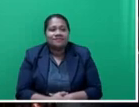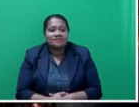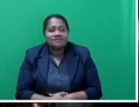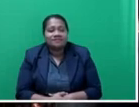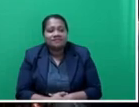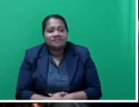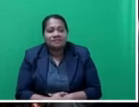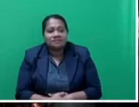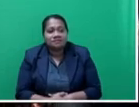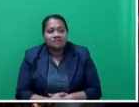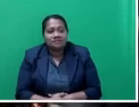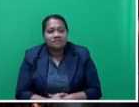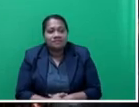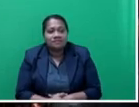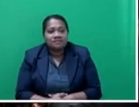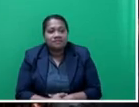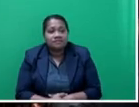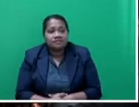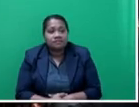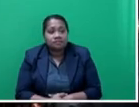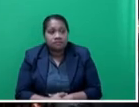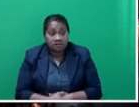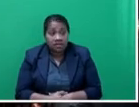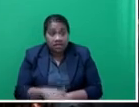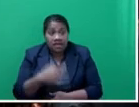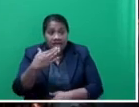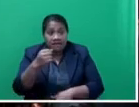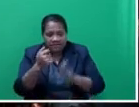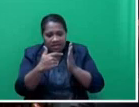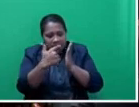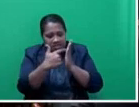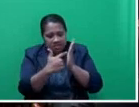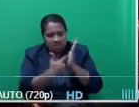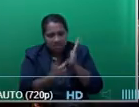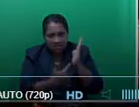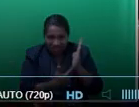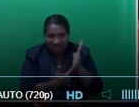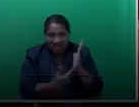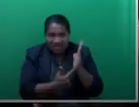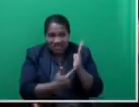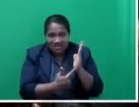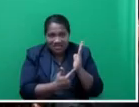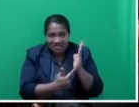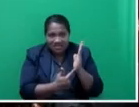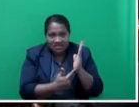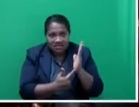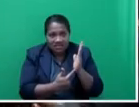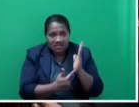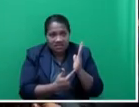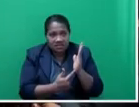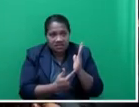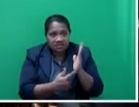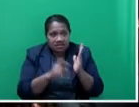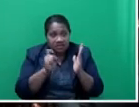I have, honorable members, I have my list of speakers here, and I'm going to go by this list. If you indicate